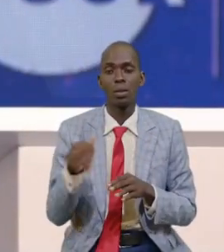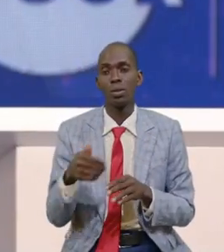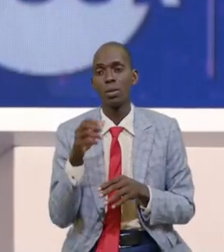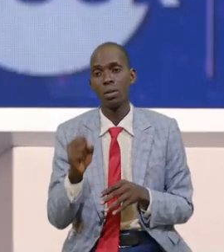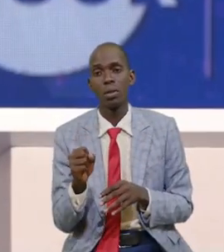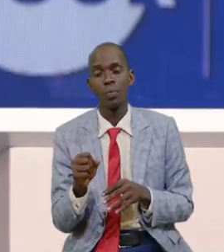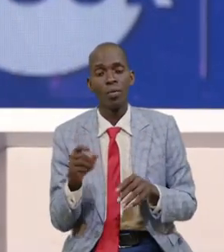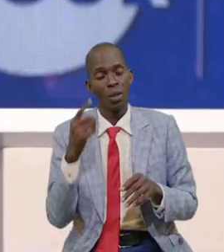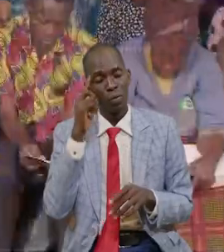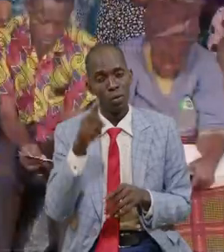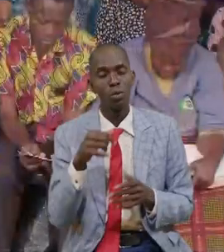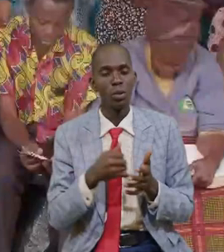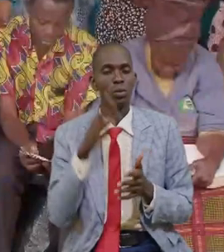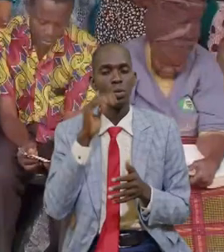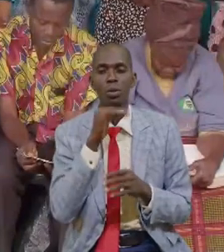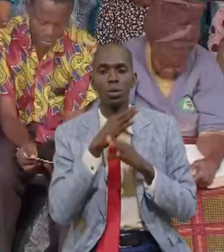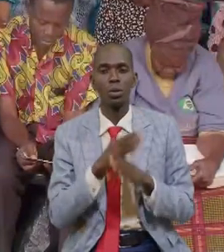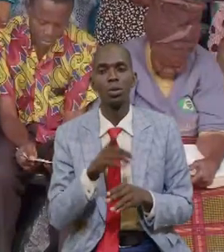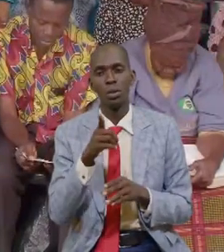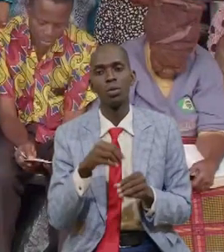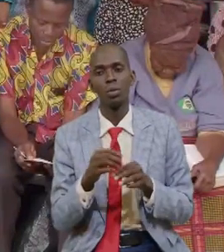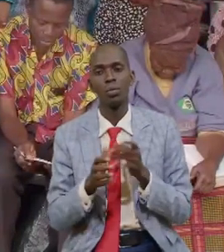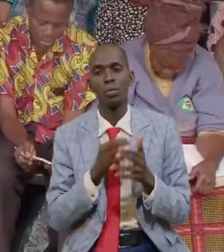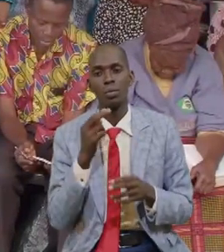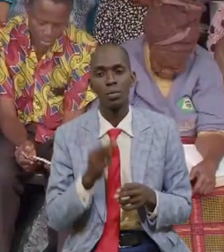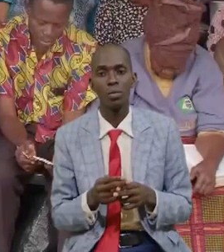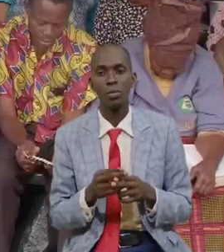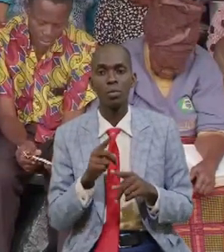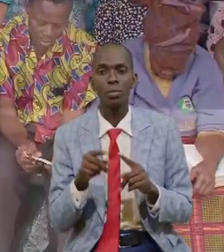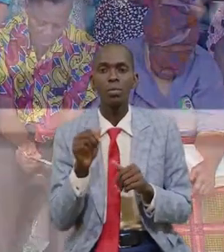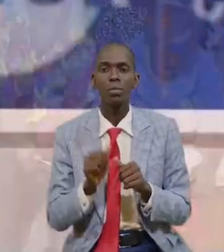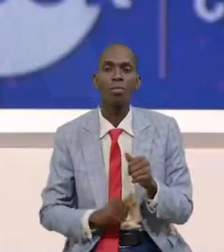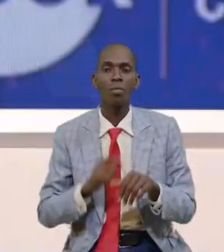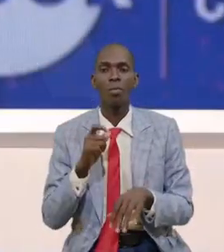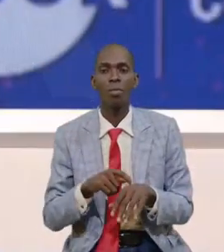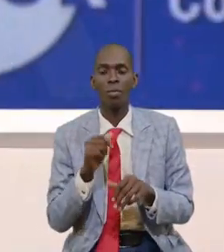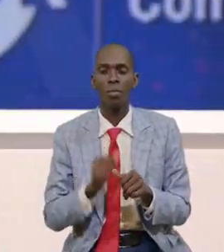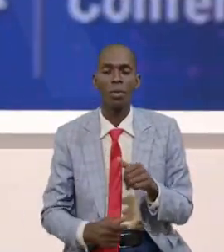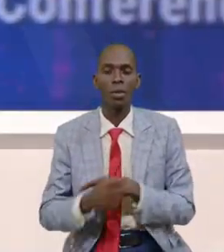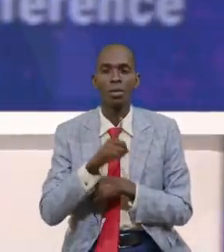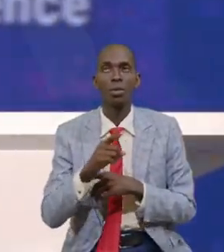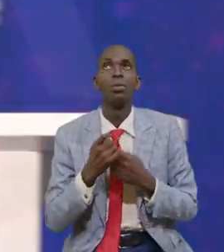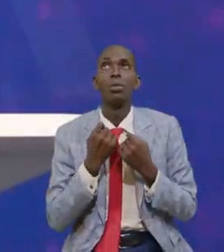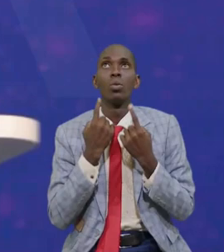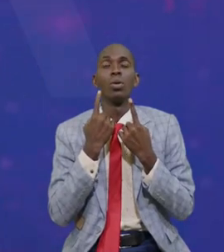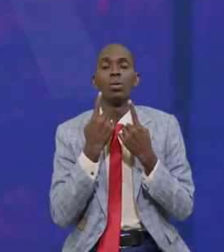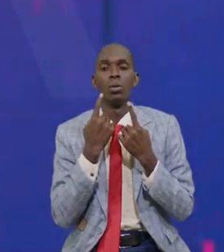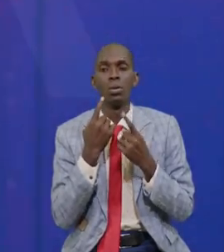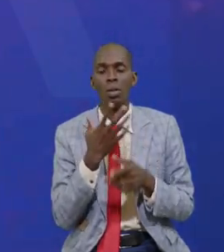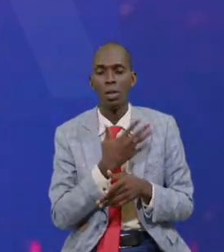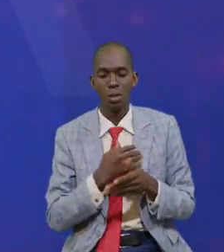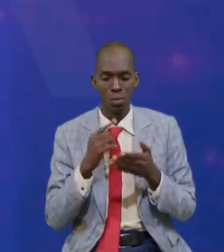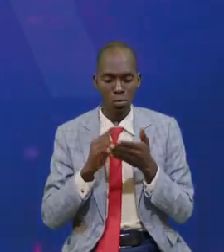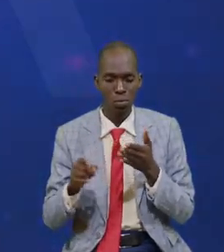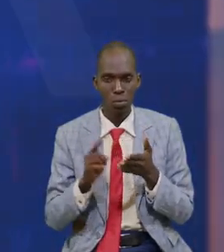not hinder you. But every time, every day you wake up, you check your